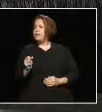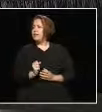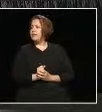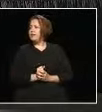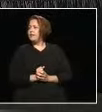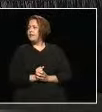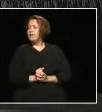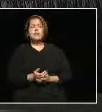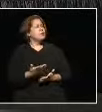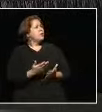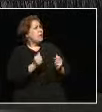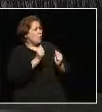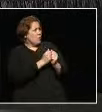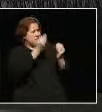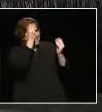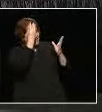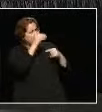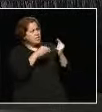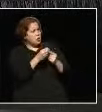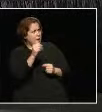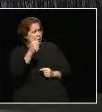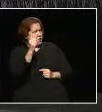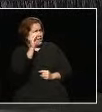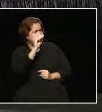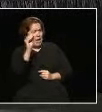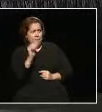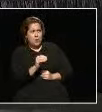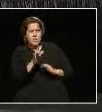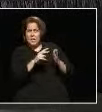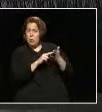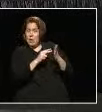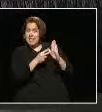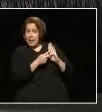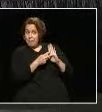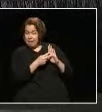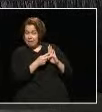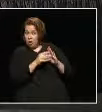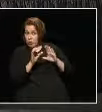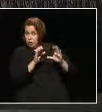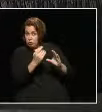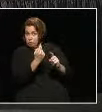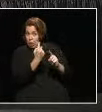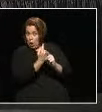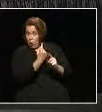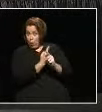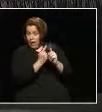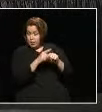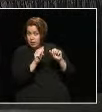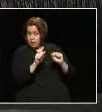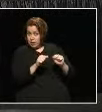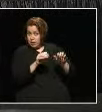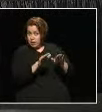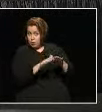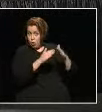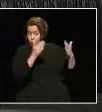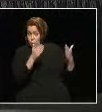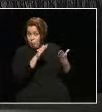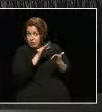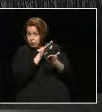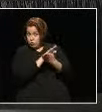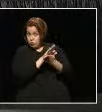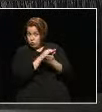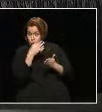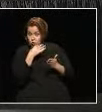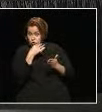Go ahead. With this news of the 10%, what does this mean? Are we heading in that right direction to be able to open in-person classes